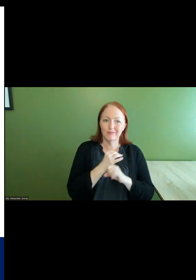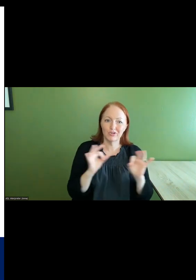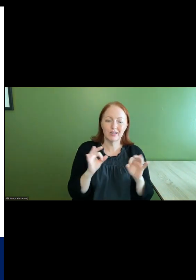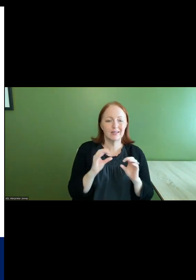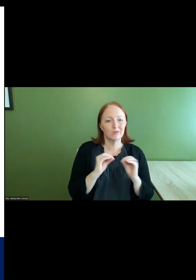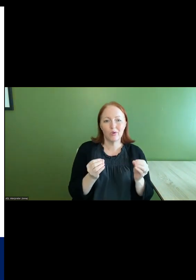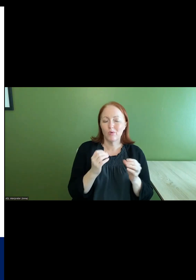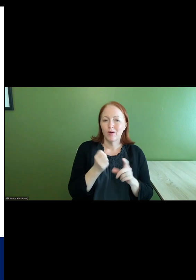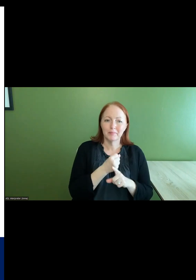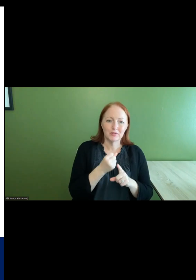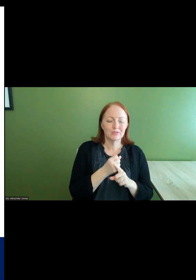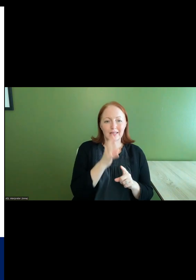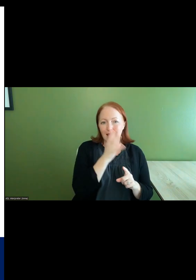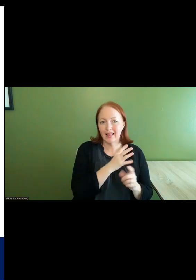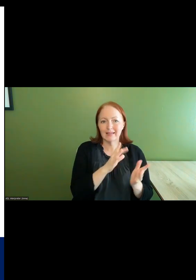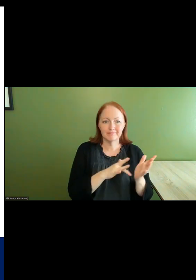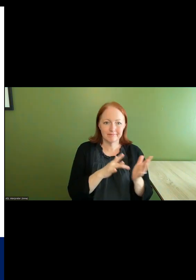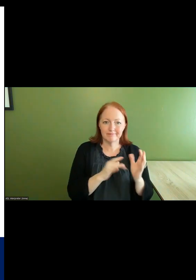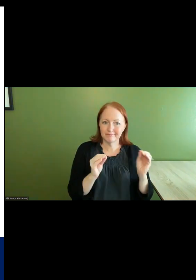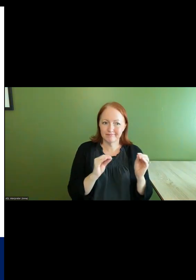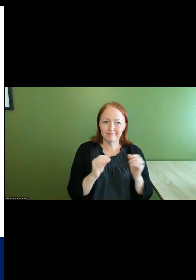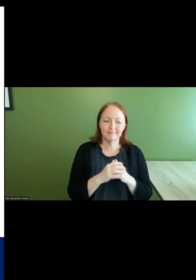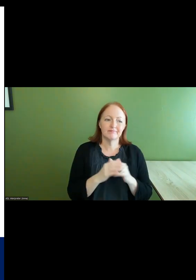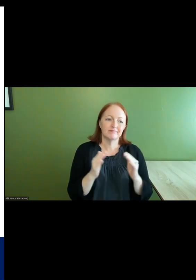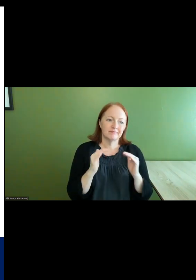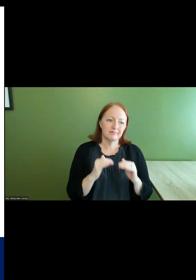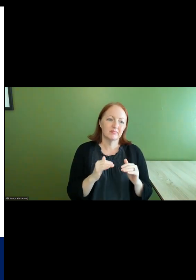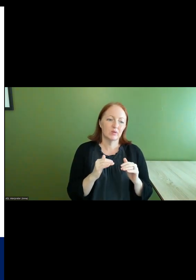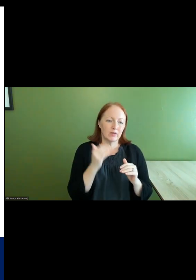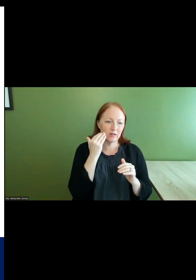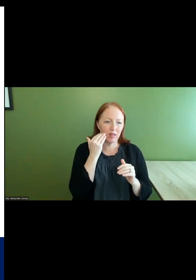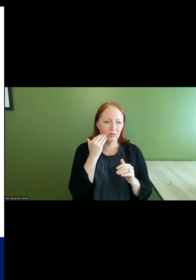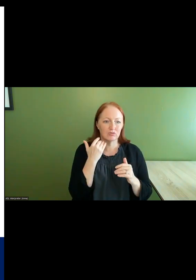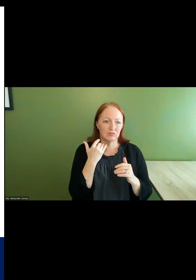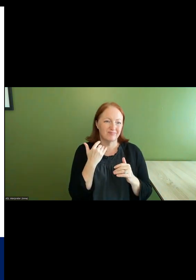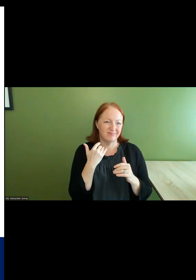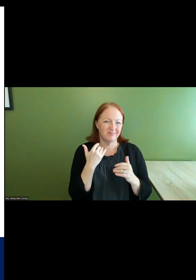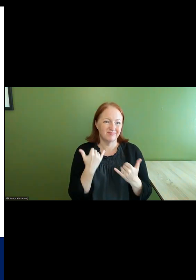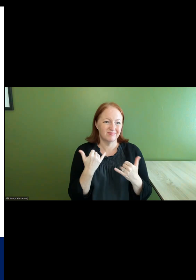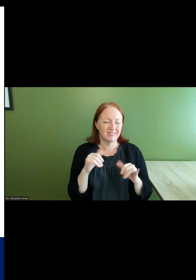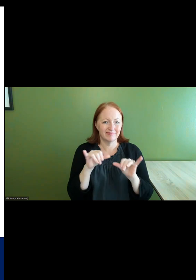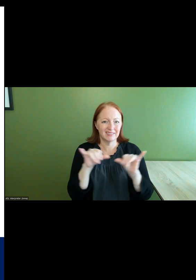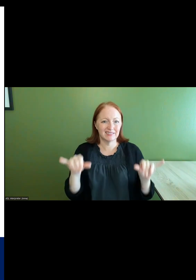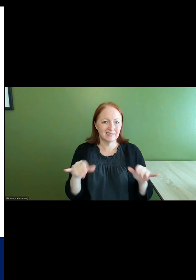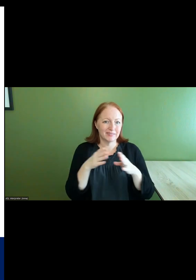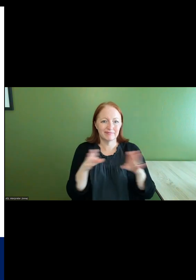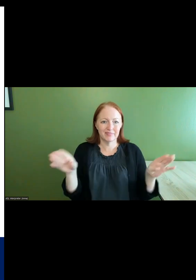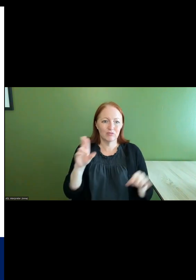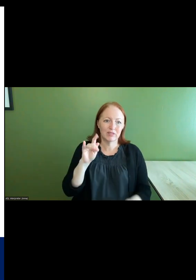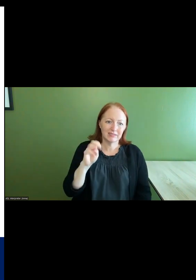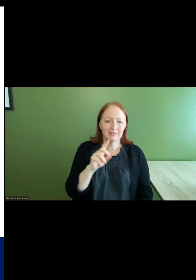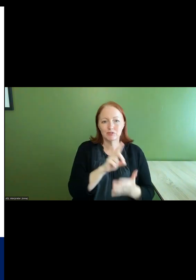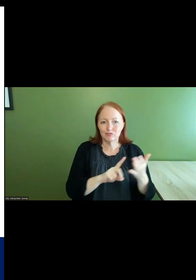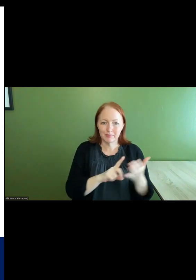abuse, neglect, and exploitation. We also acknowledge the existence of systemic racism and